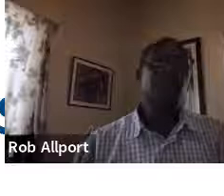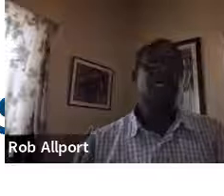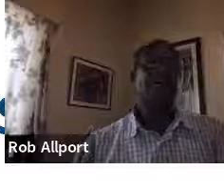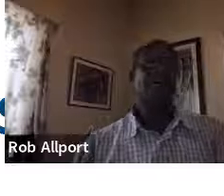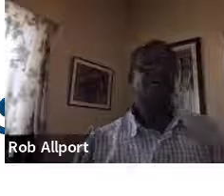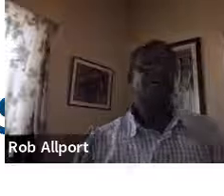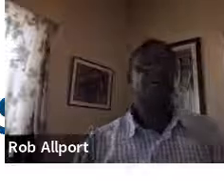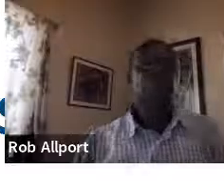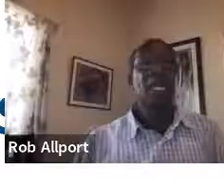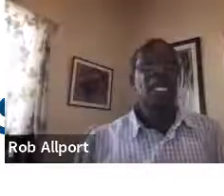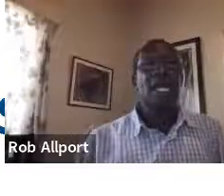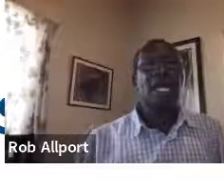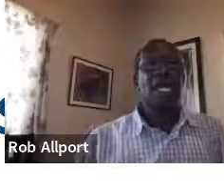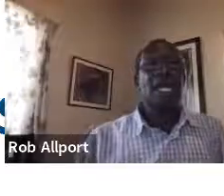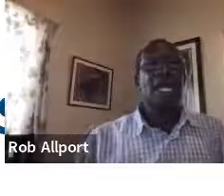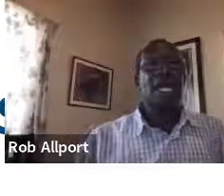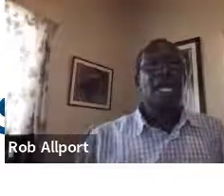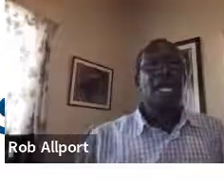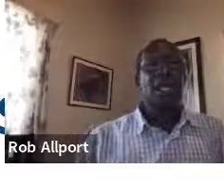Institute,